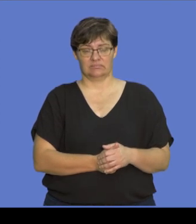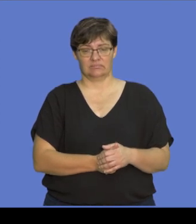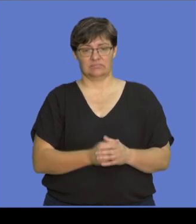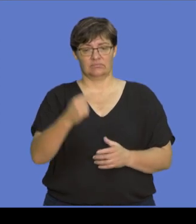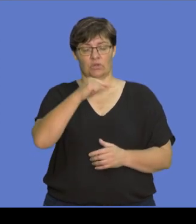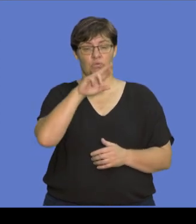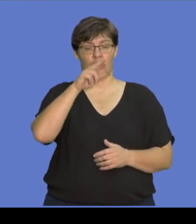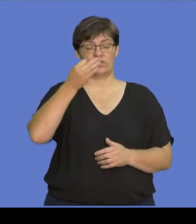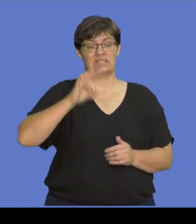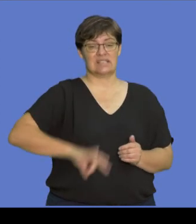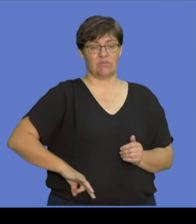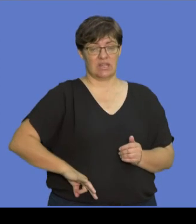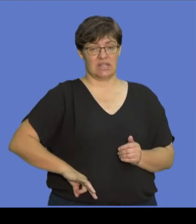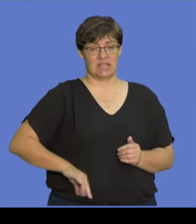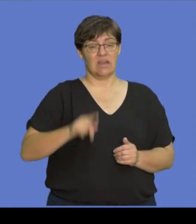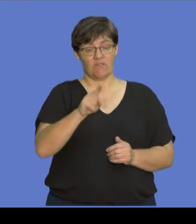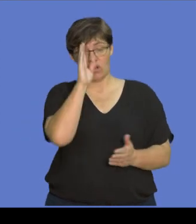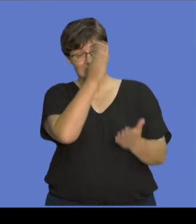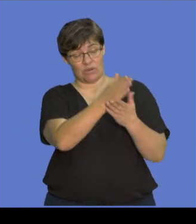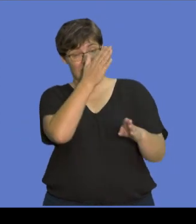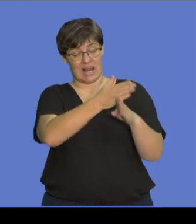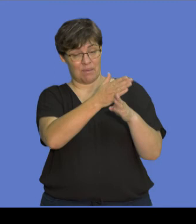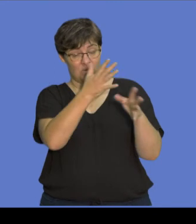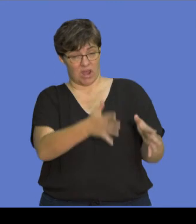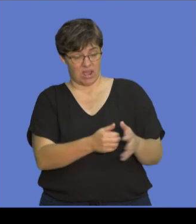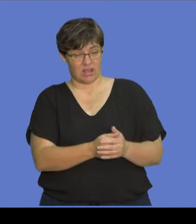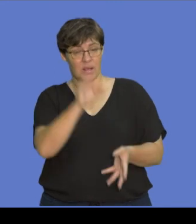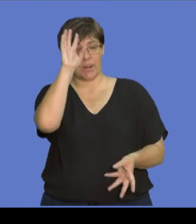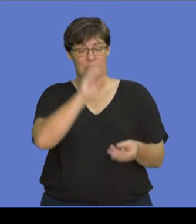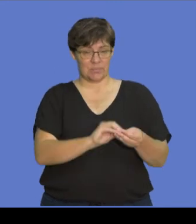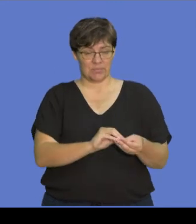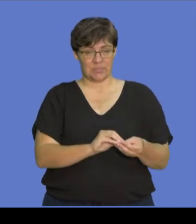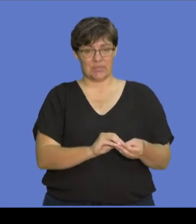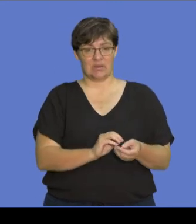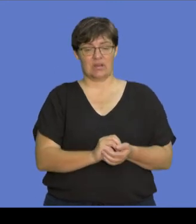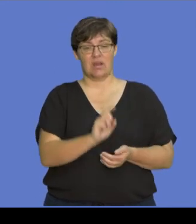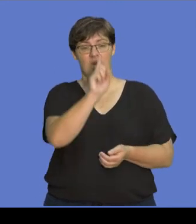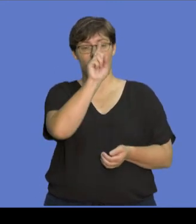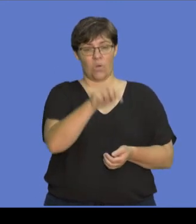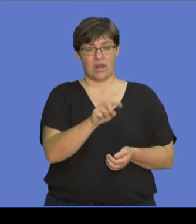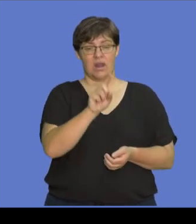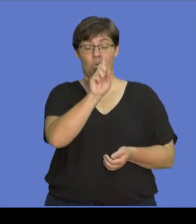your gross salary for your direct laborers would amount to a value of